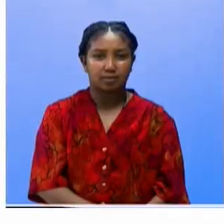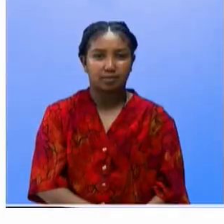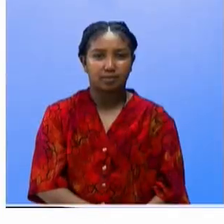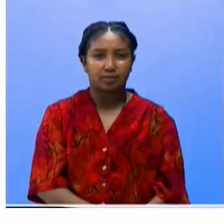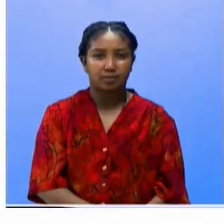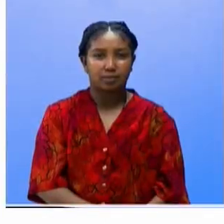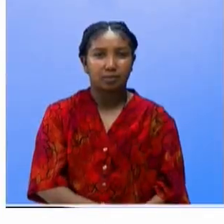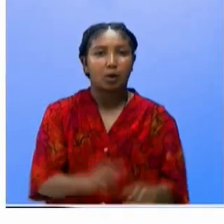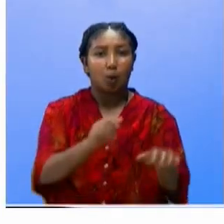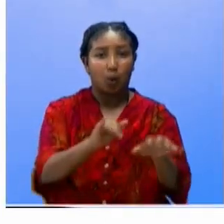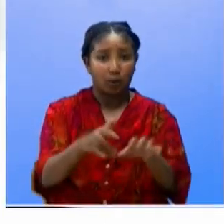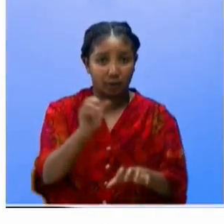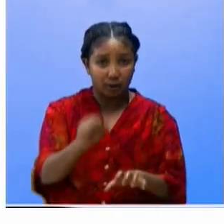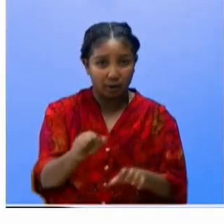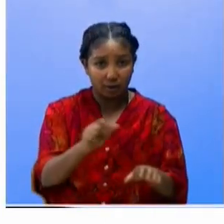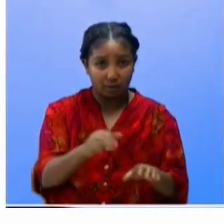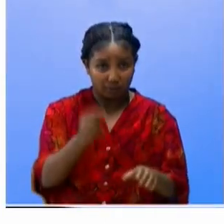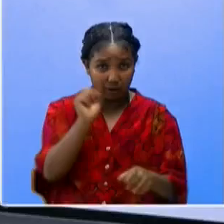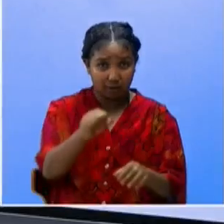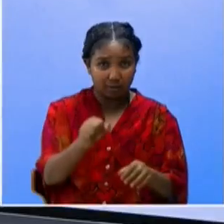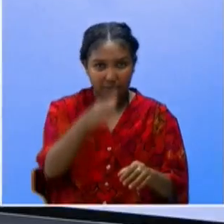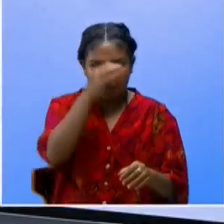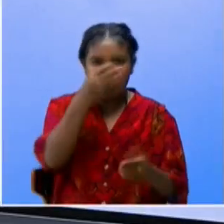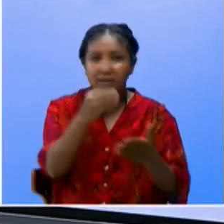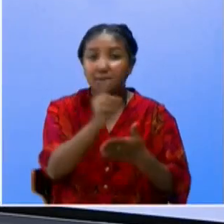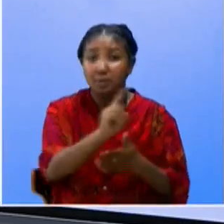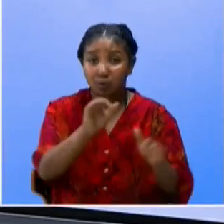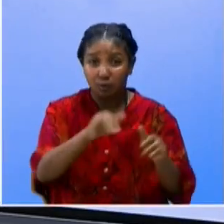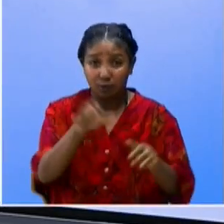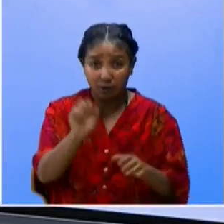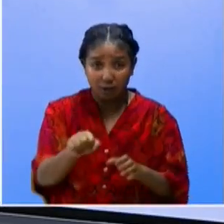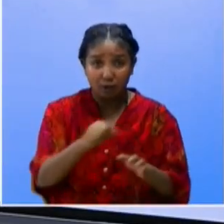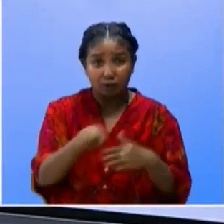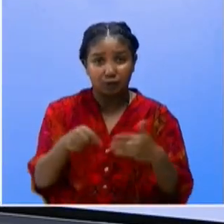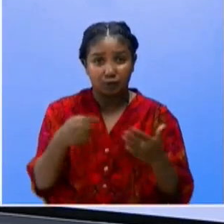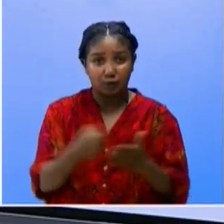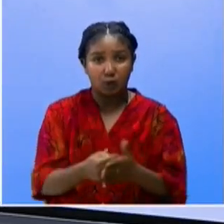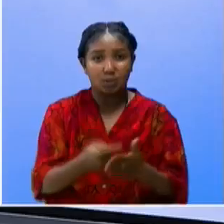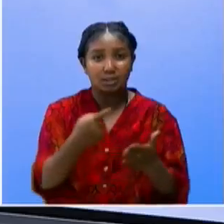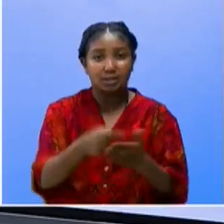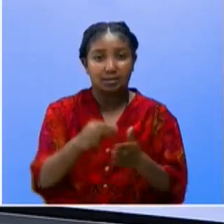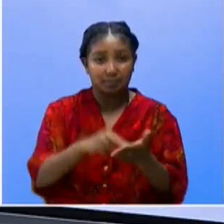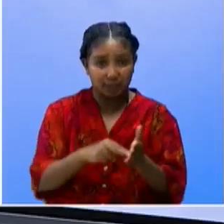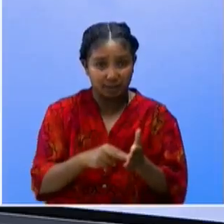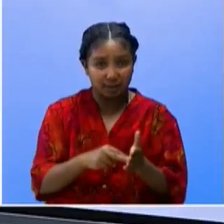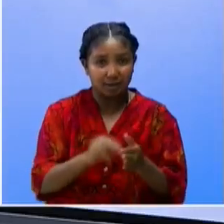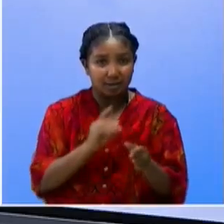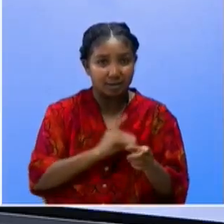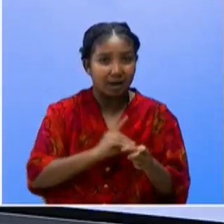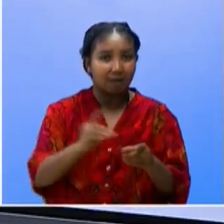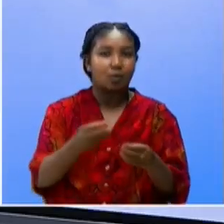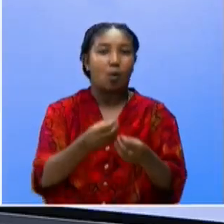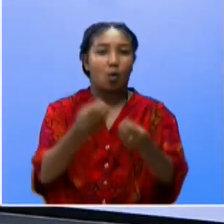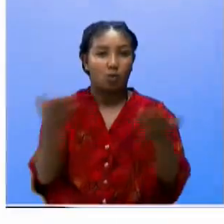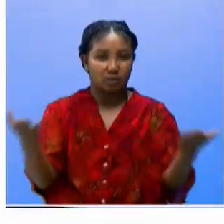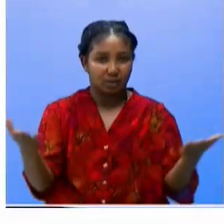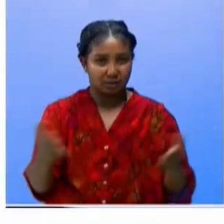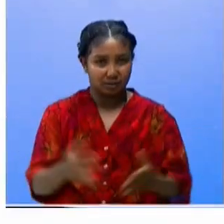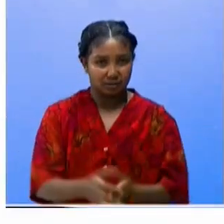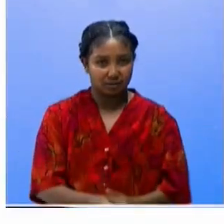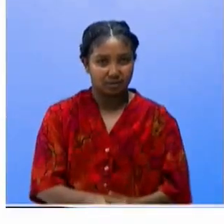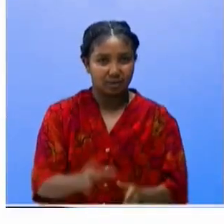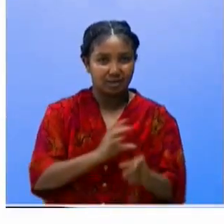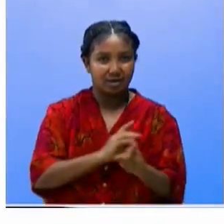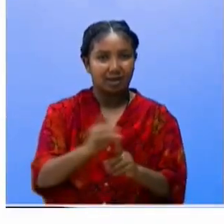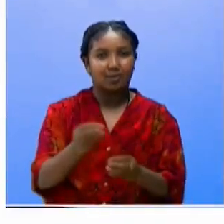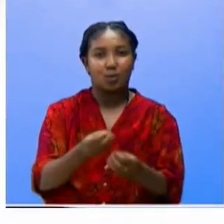a computer. Am I right? Sure. So this means direct object.